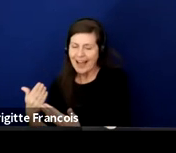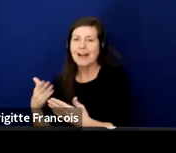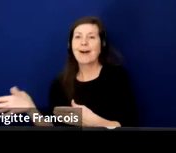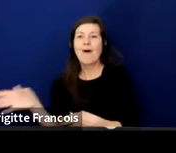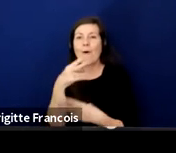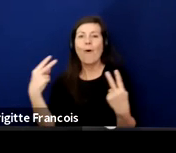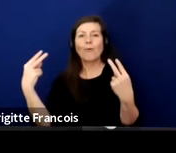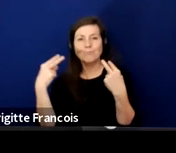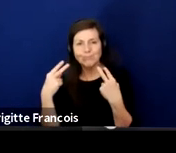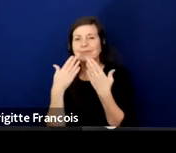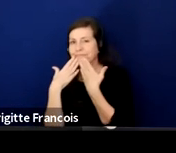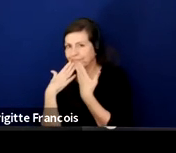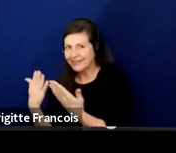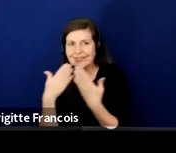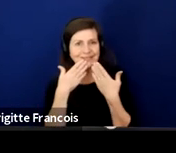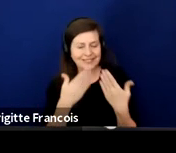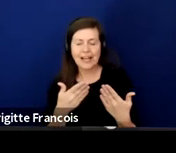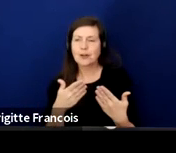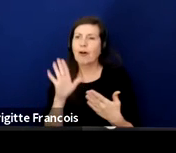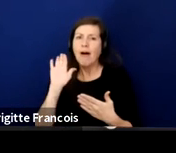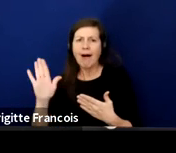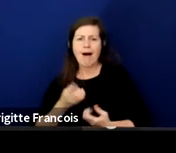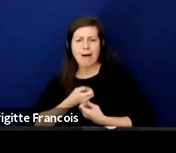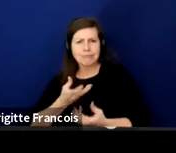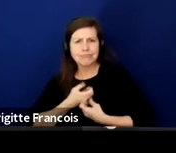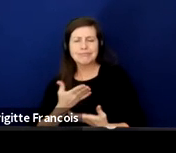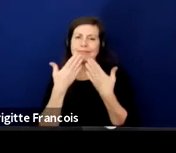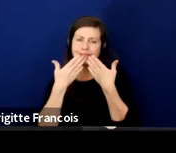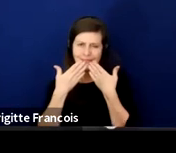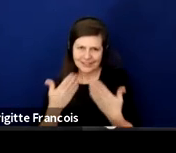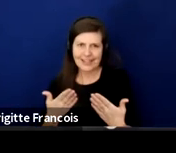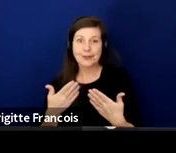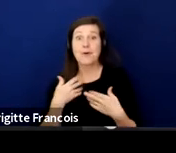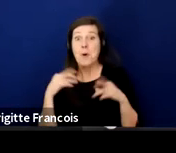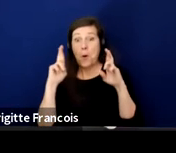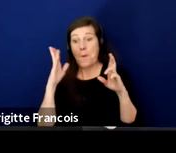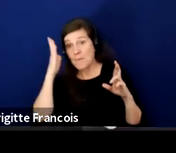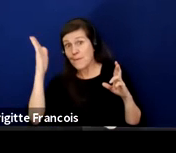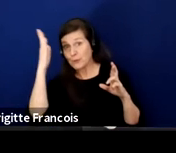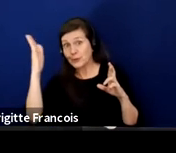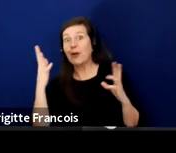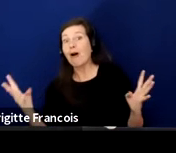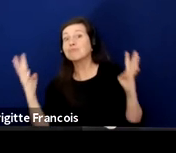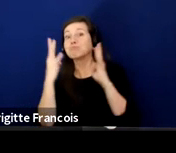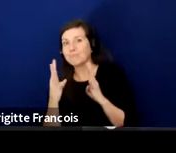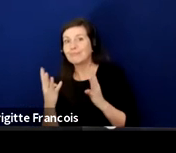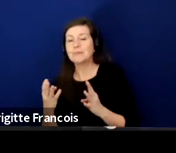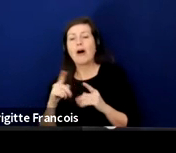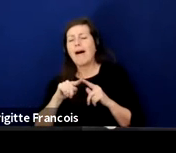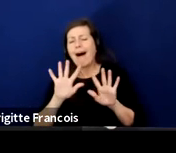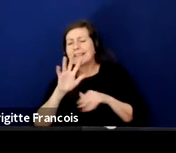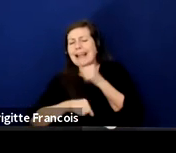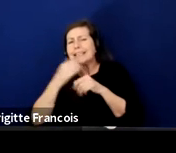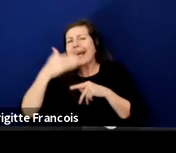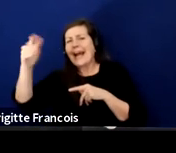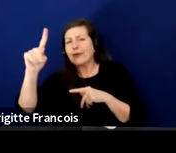good input. Really, really excited about this, and I hope we can meet again in the future, not only in 10 years to see what Karlstad University